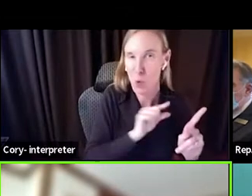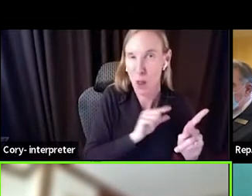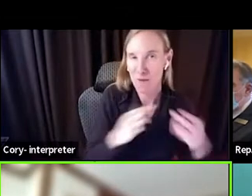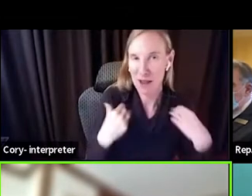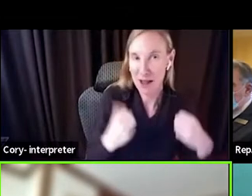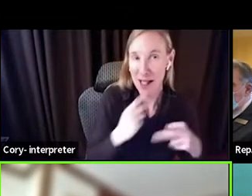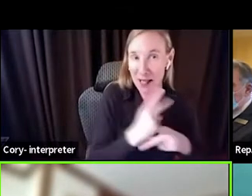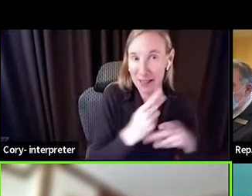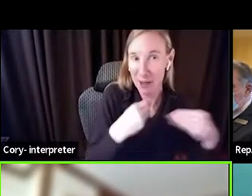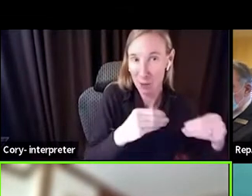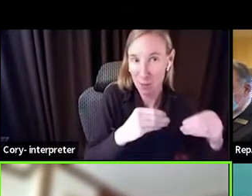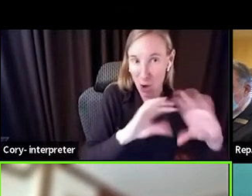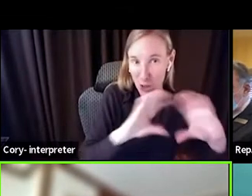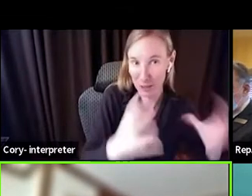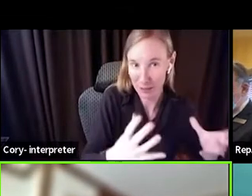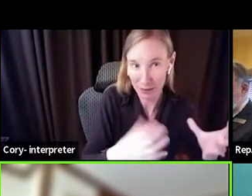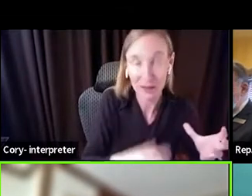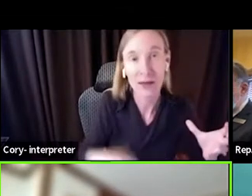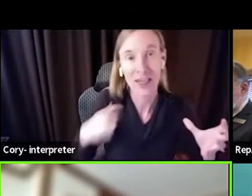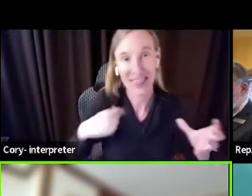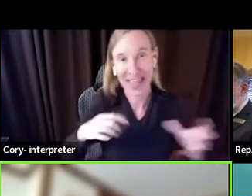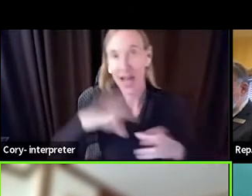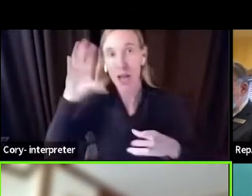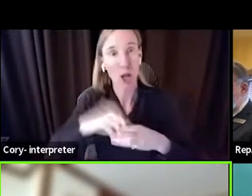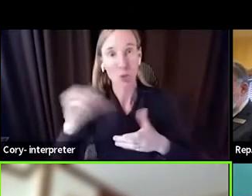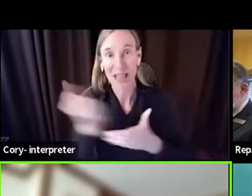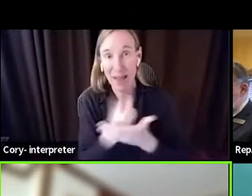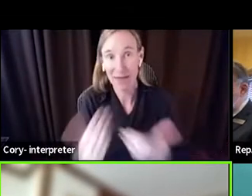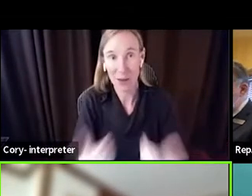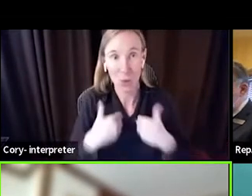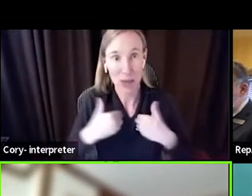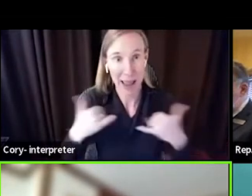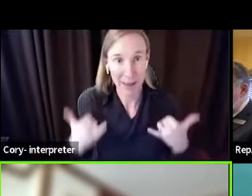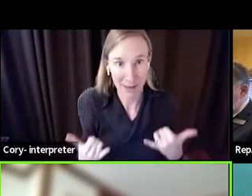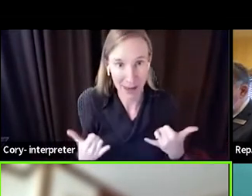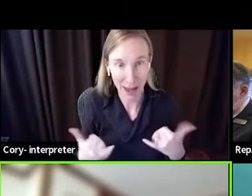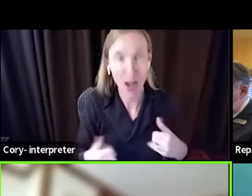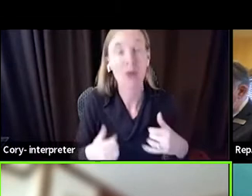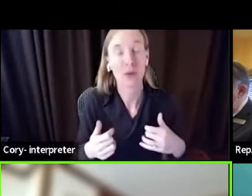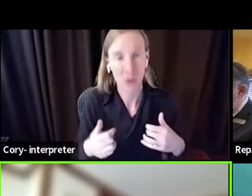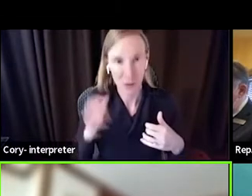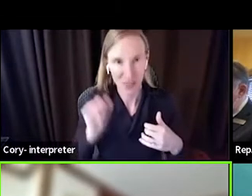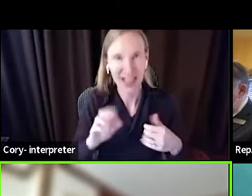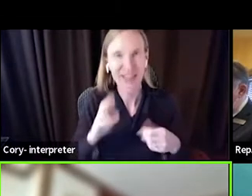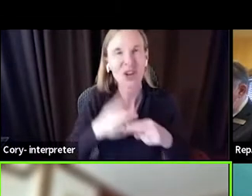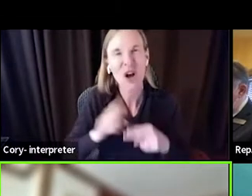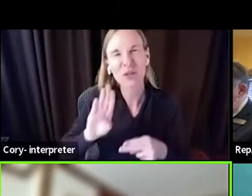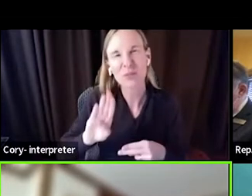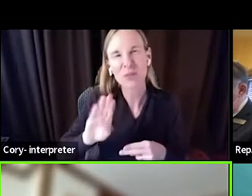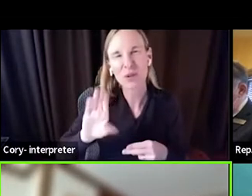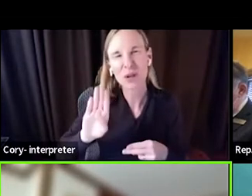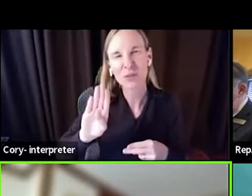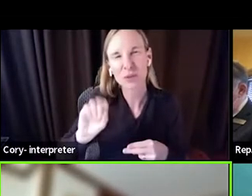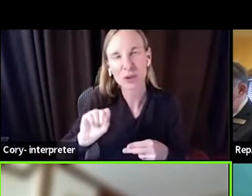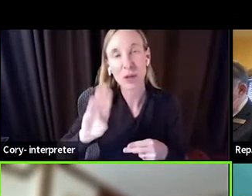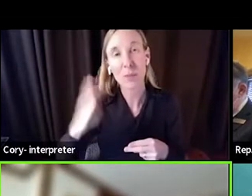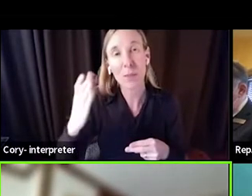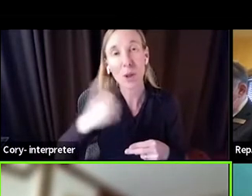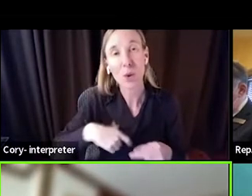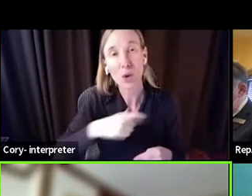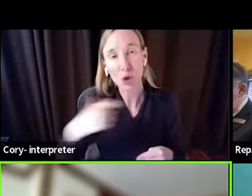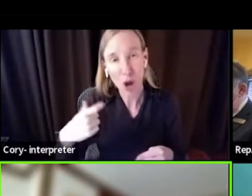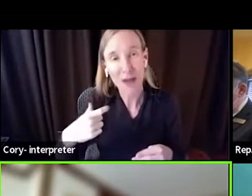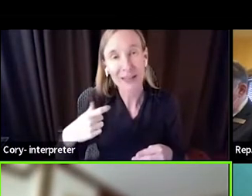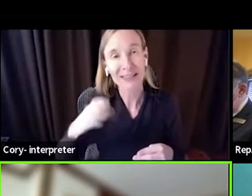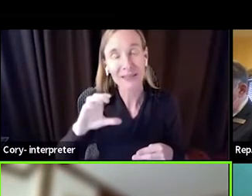all the benefits in the existing benchmark plan, which is the Blue Cross and Blue Shield CDHP